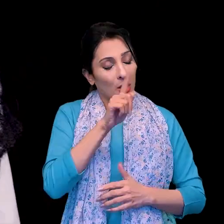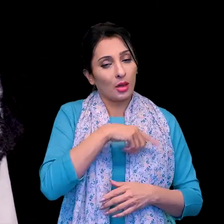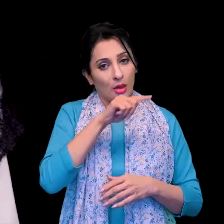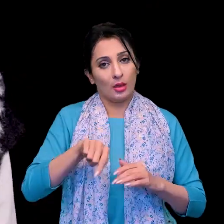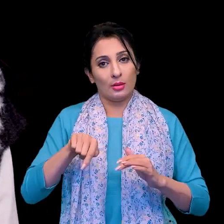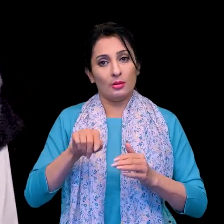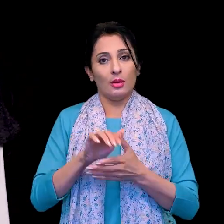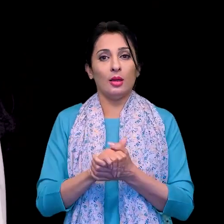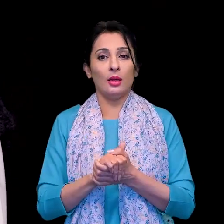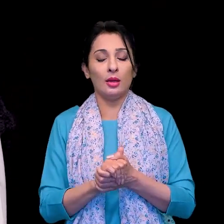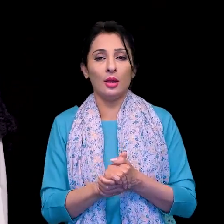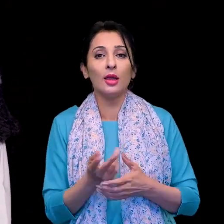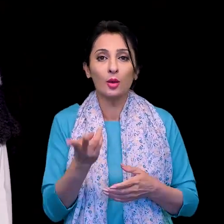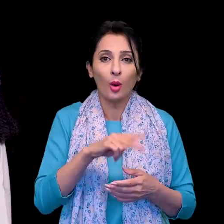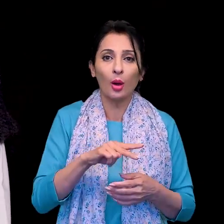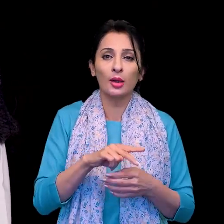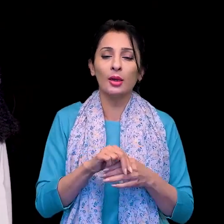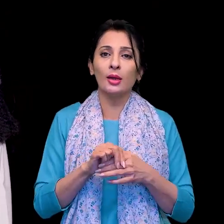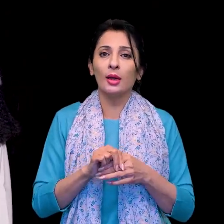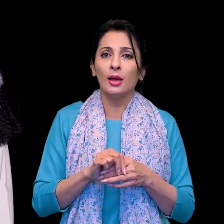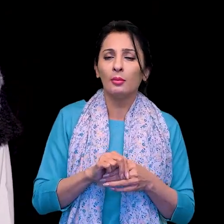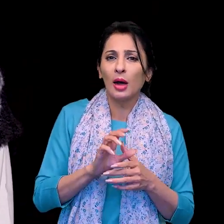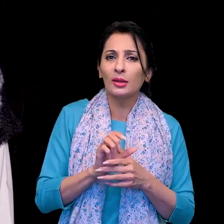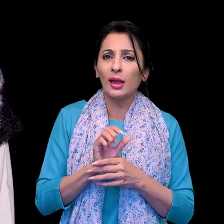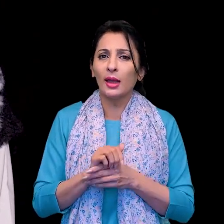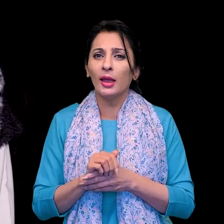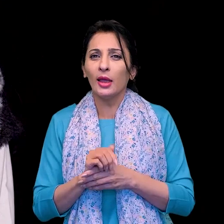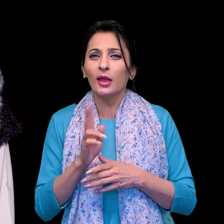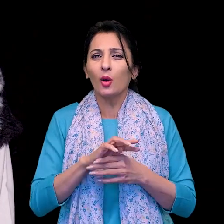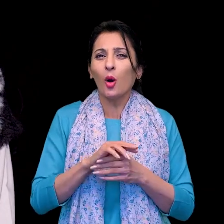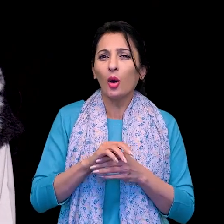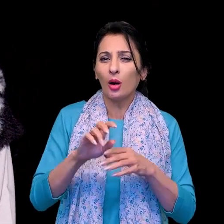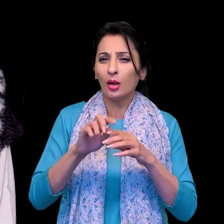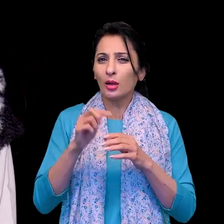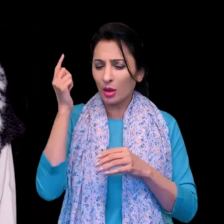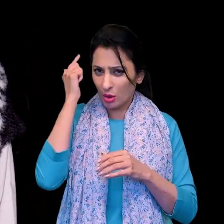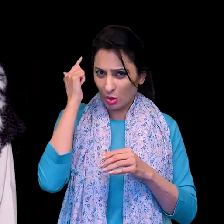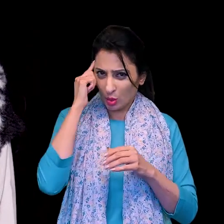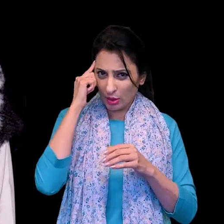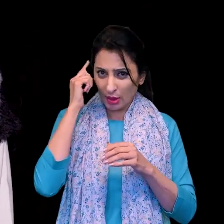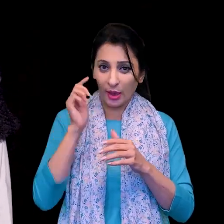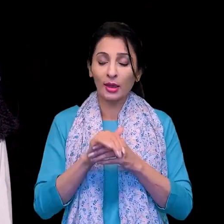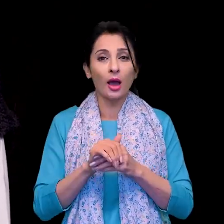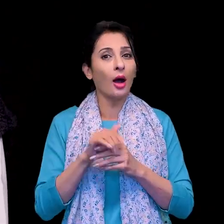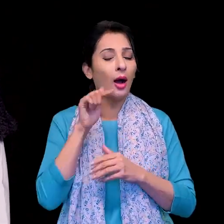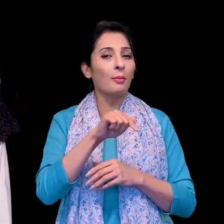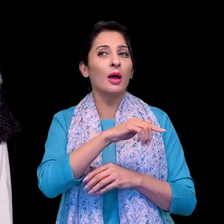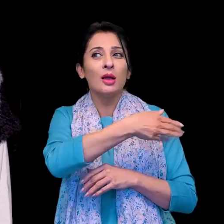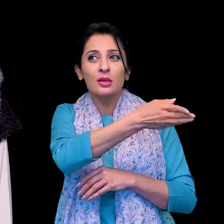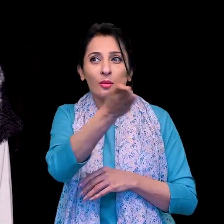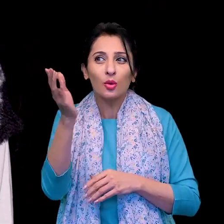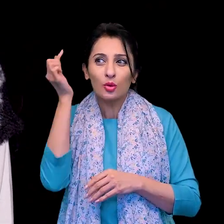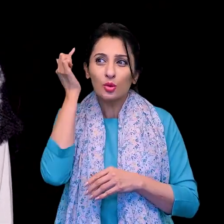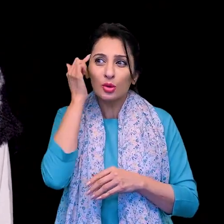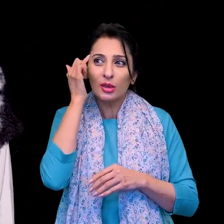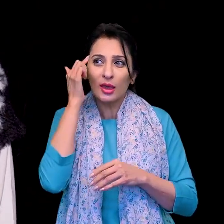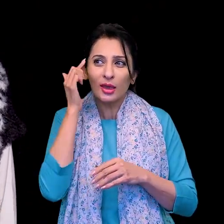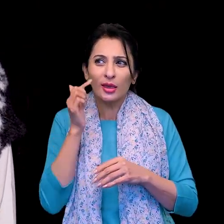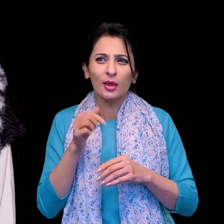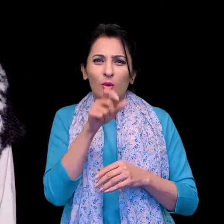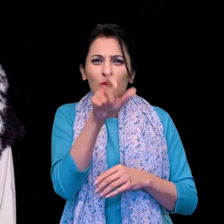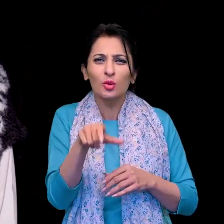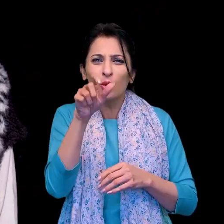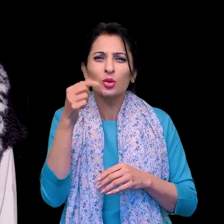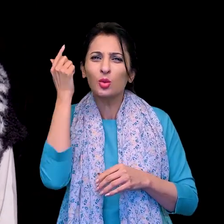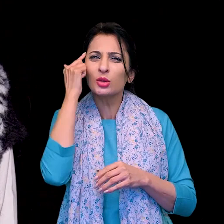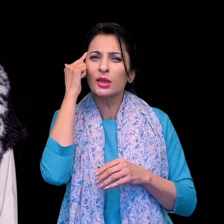there's another phenomenon that social scientists call the just world theory, which stems from the belief that some